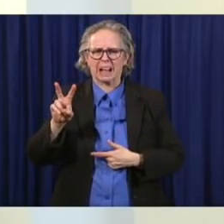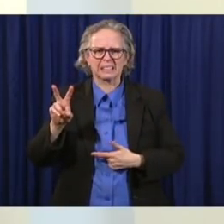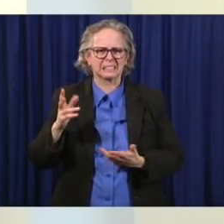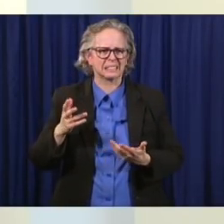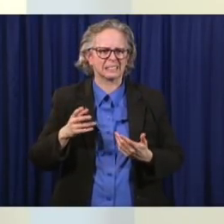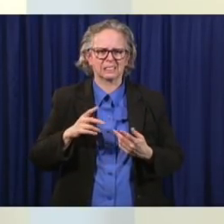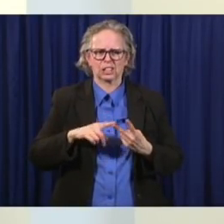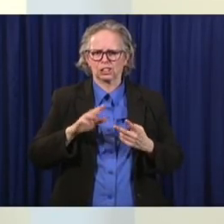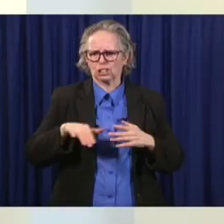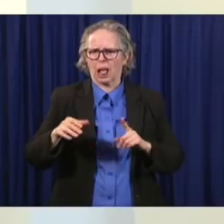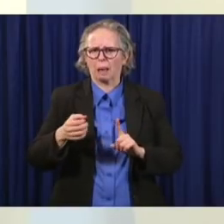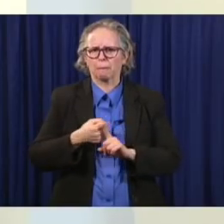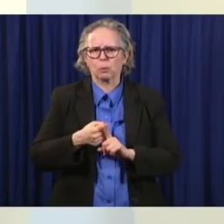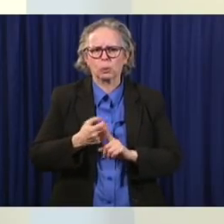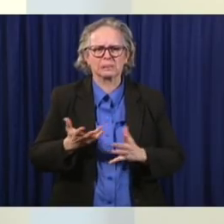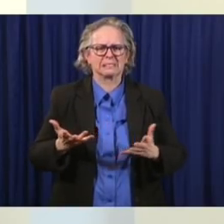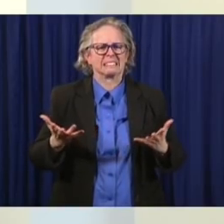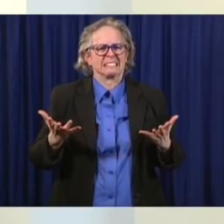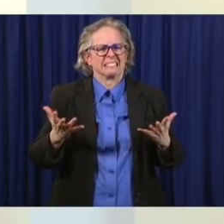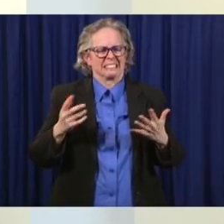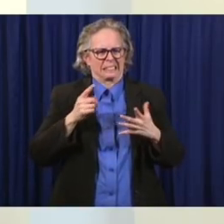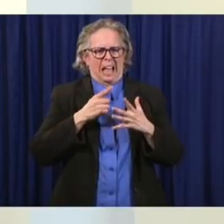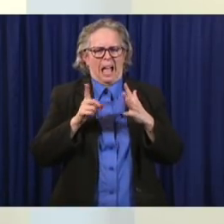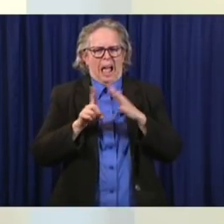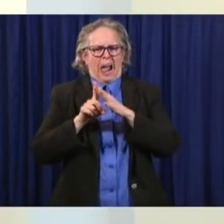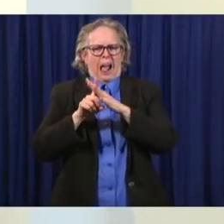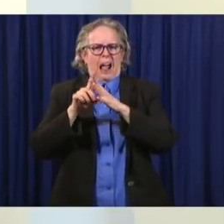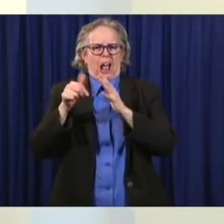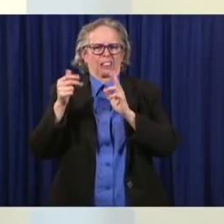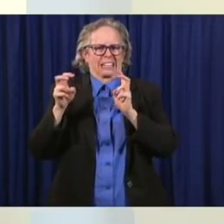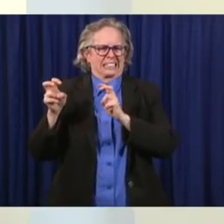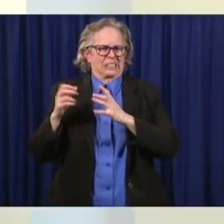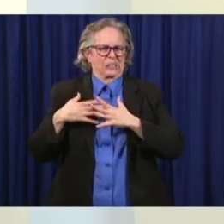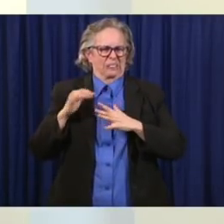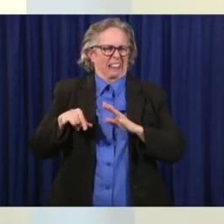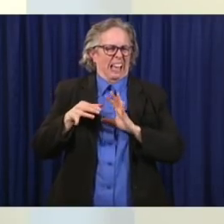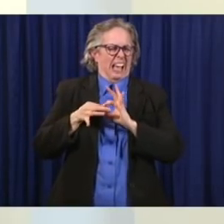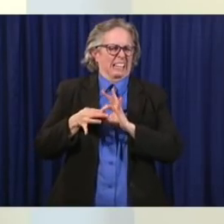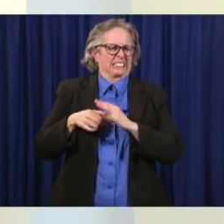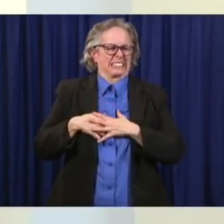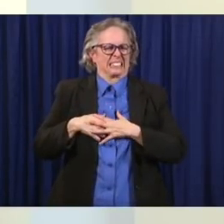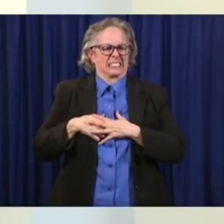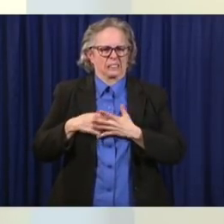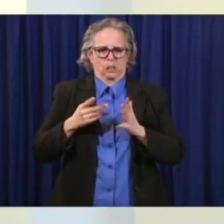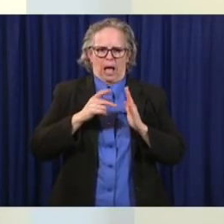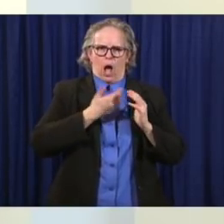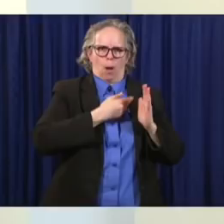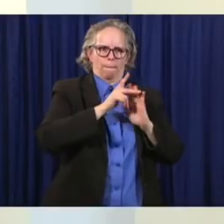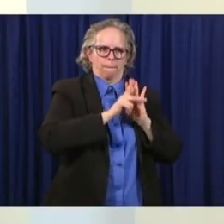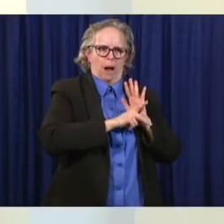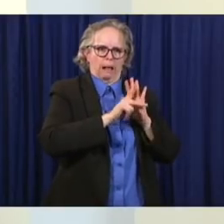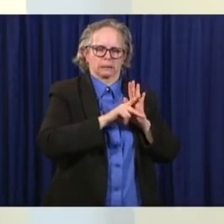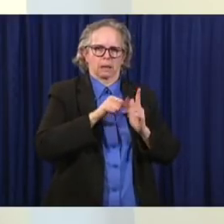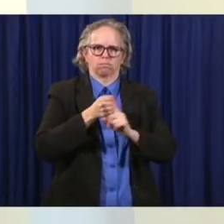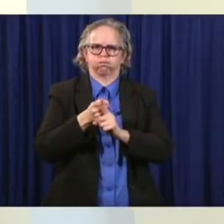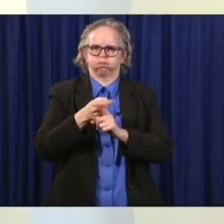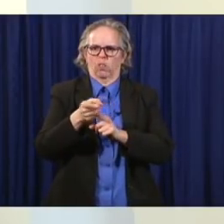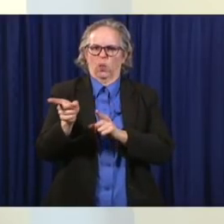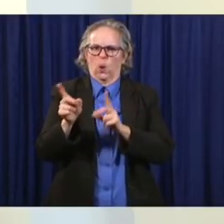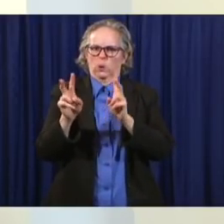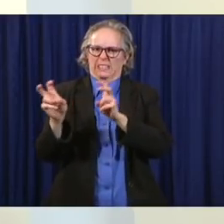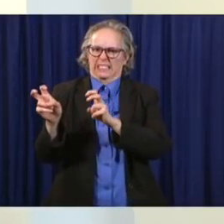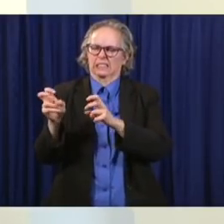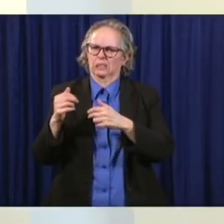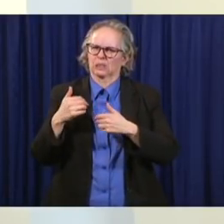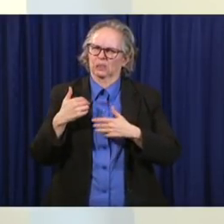and the impacts of some of these policies. So we are really trying to find